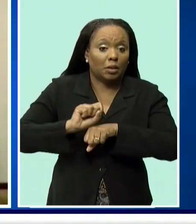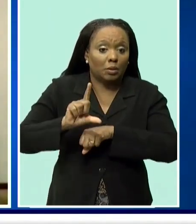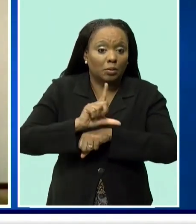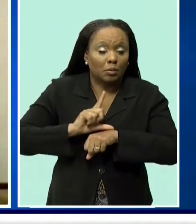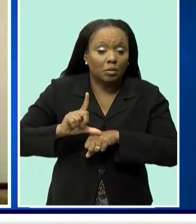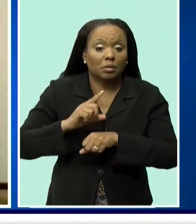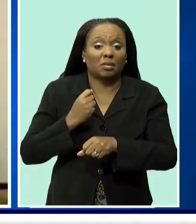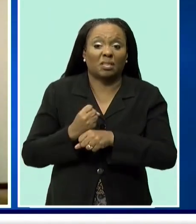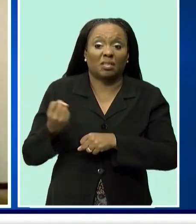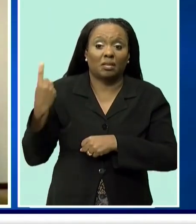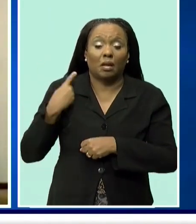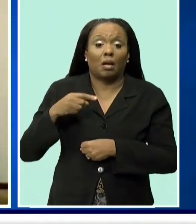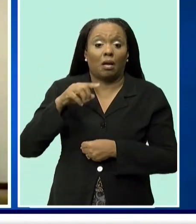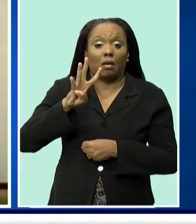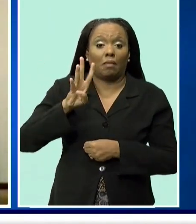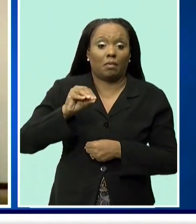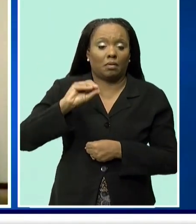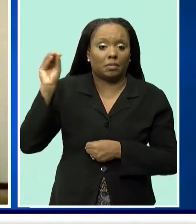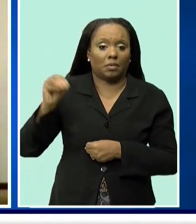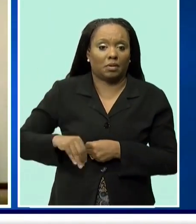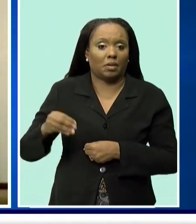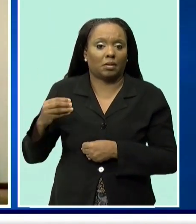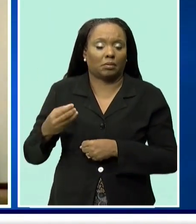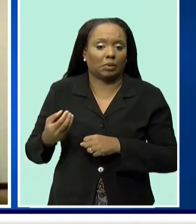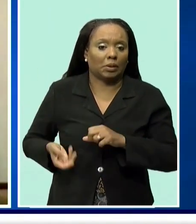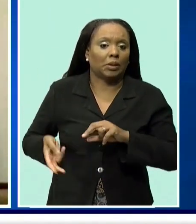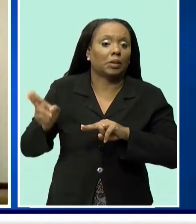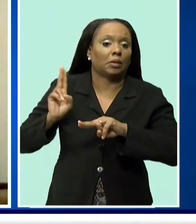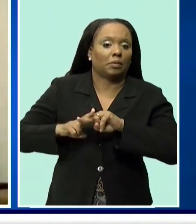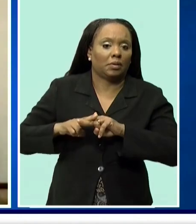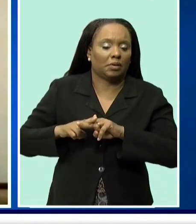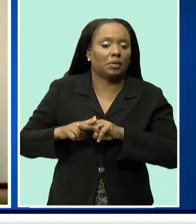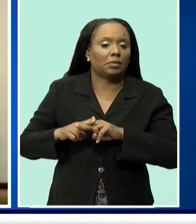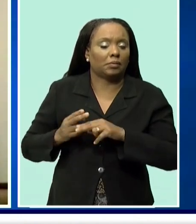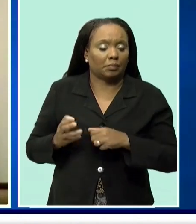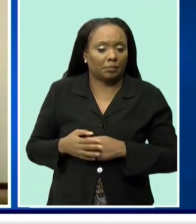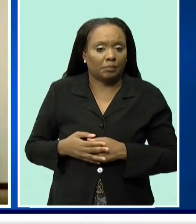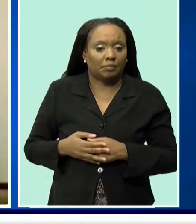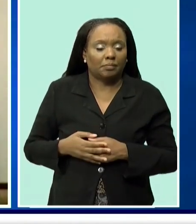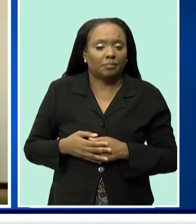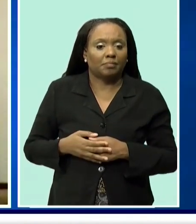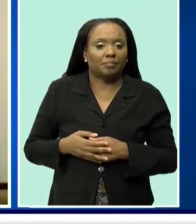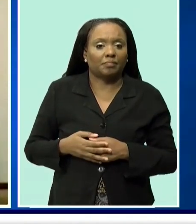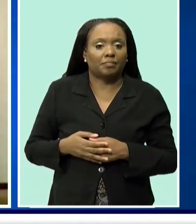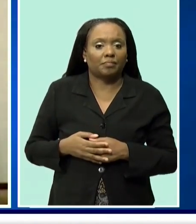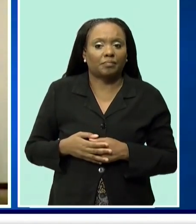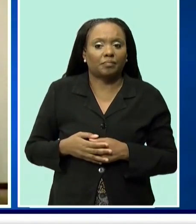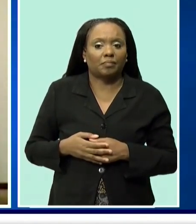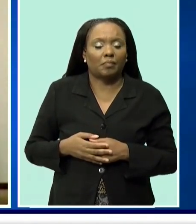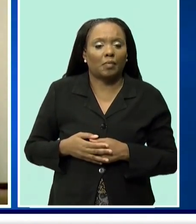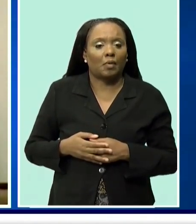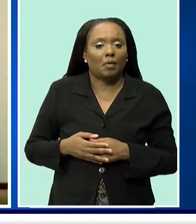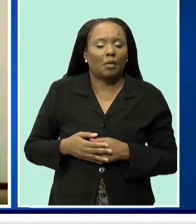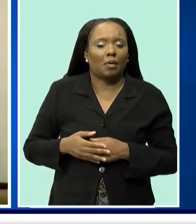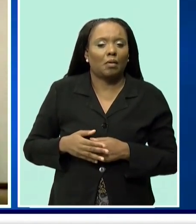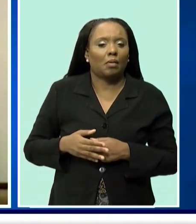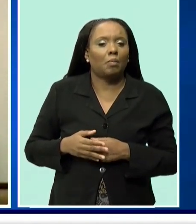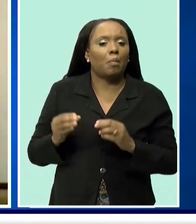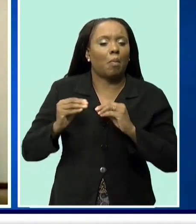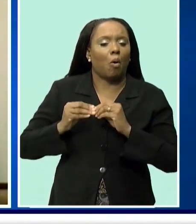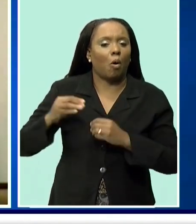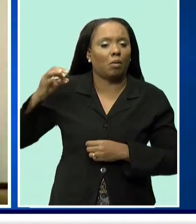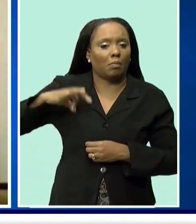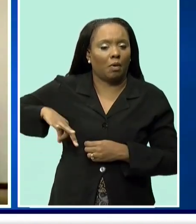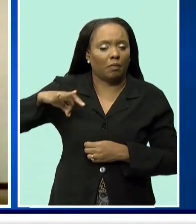last year we had a 40% increase in our sales and our profitability.